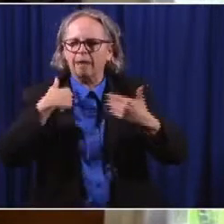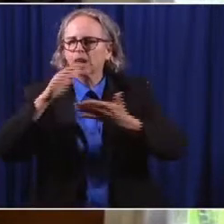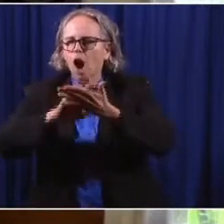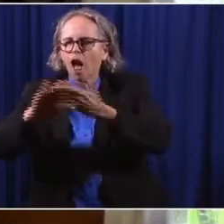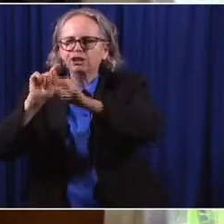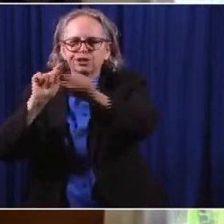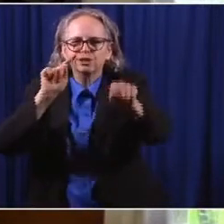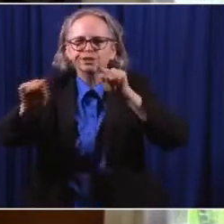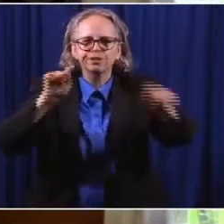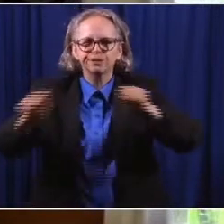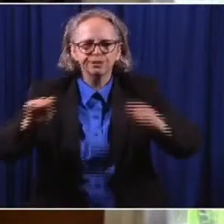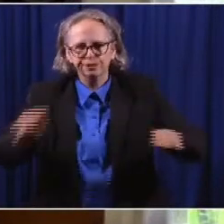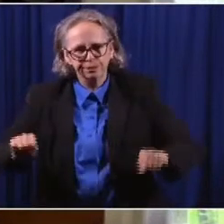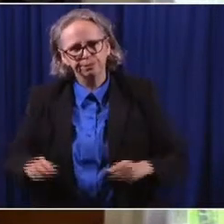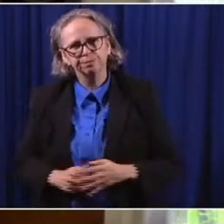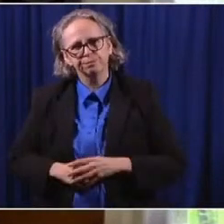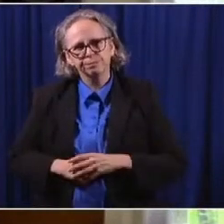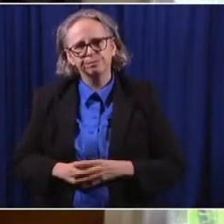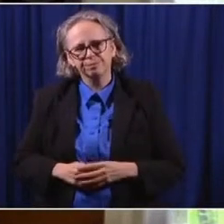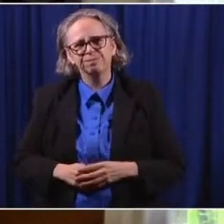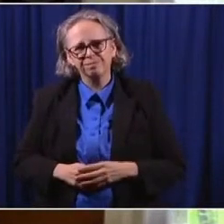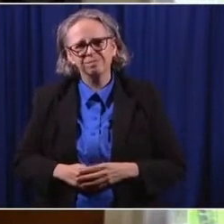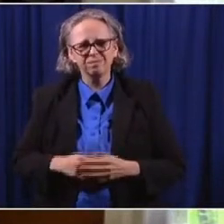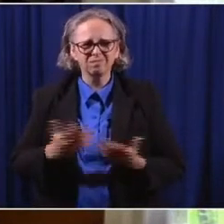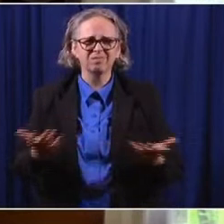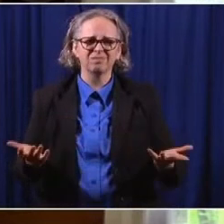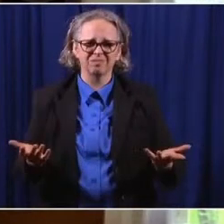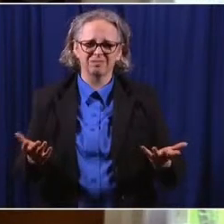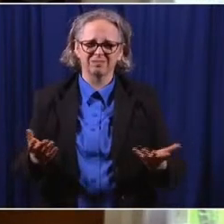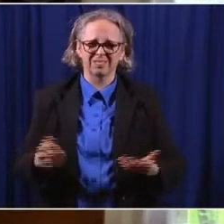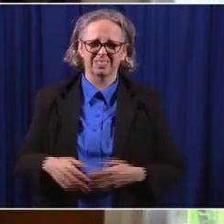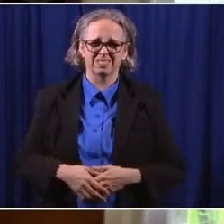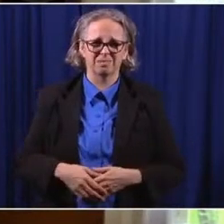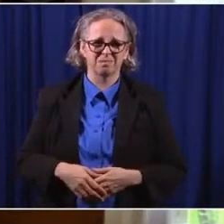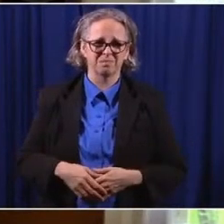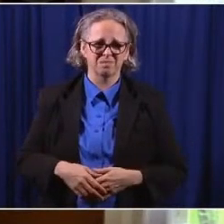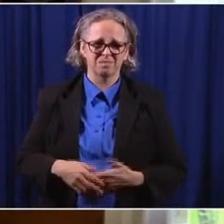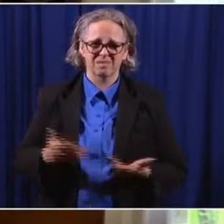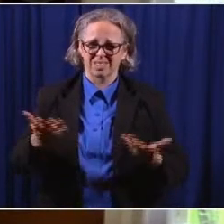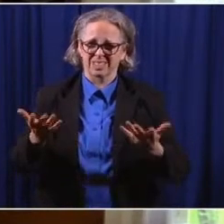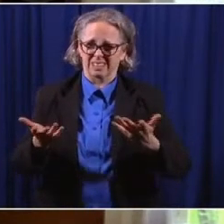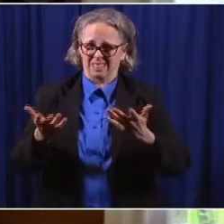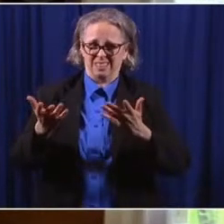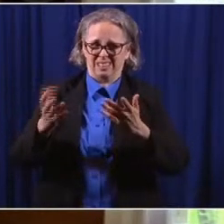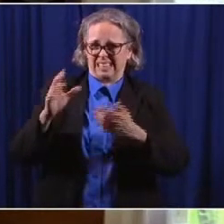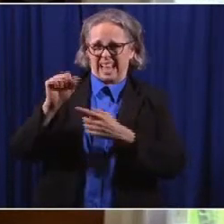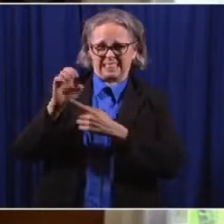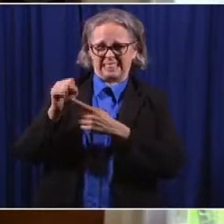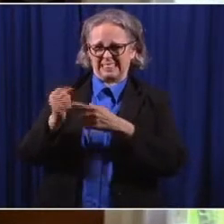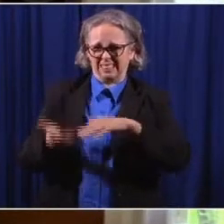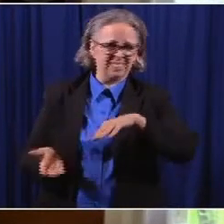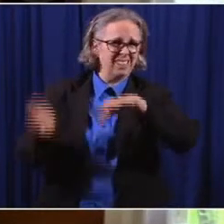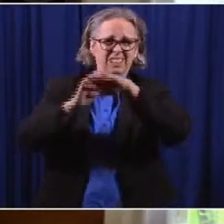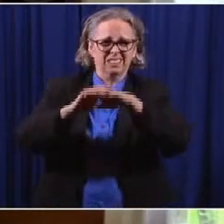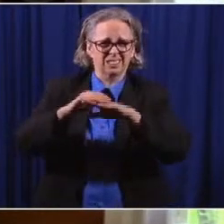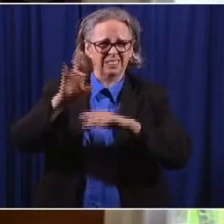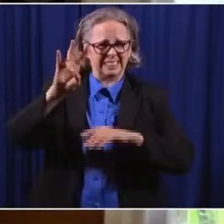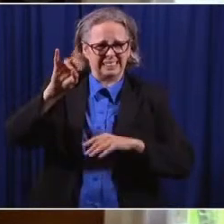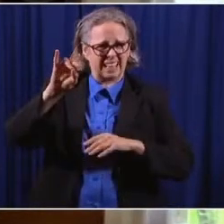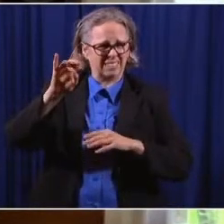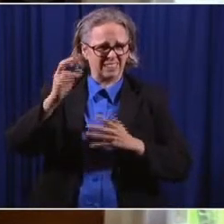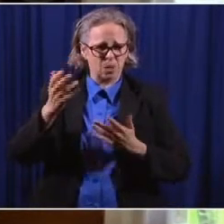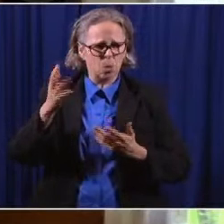so anybody can go look at that. The cases have increased to more than 70 this week. These cases are being associated with out-of-class